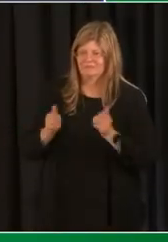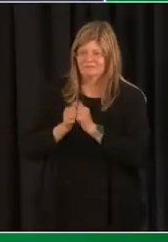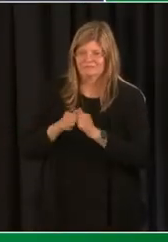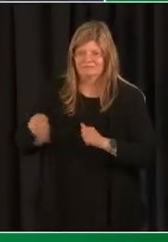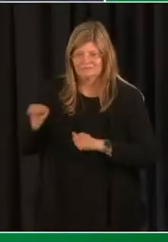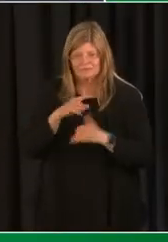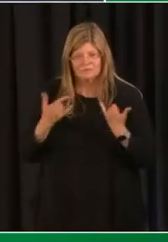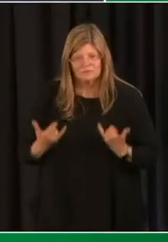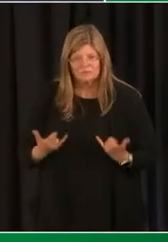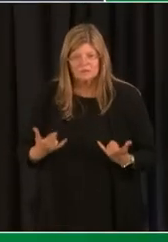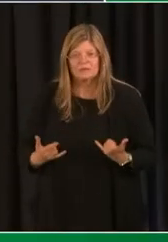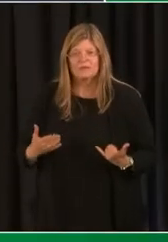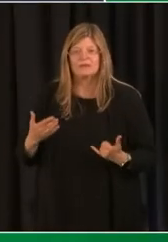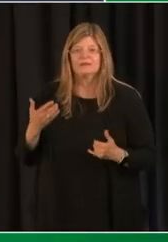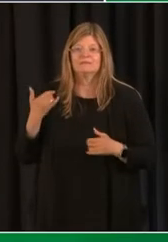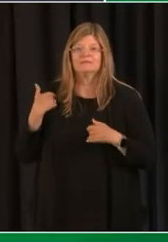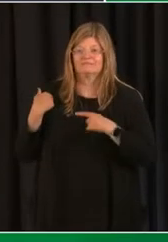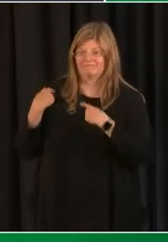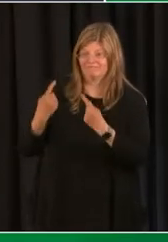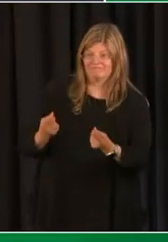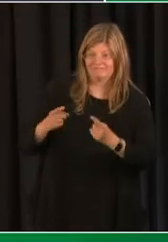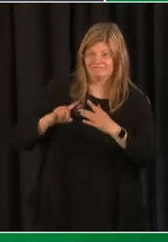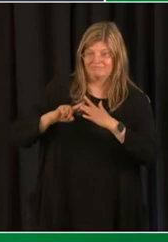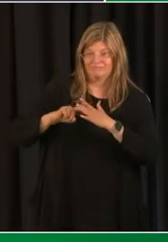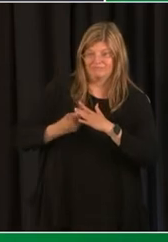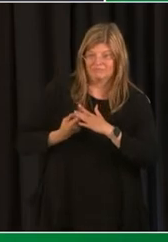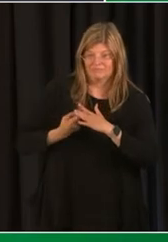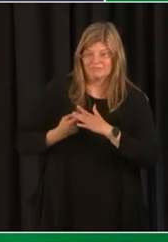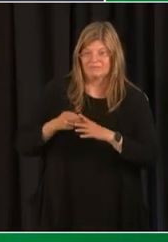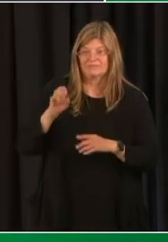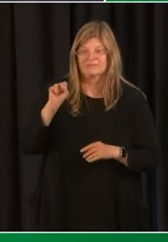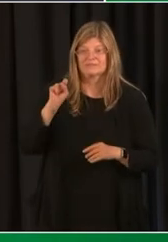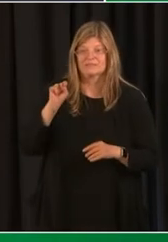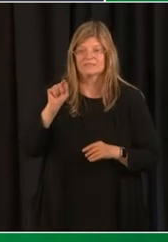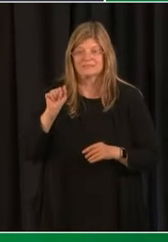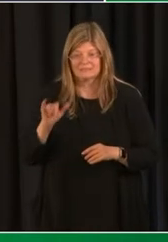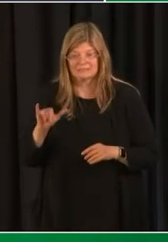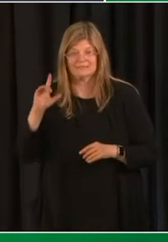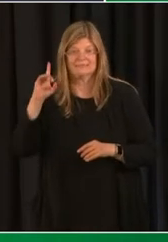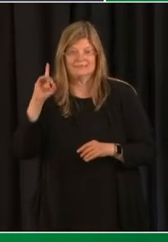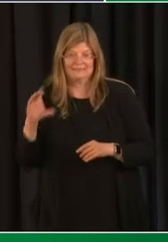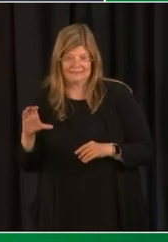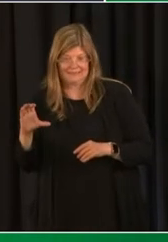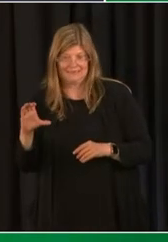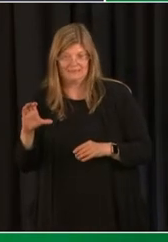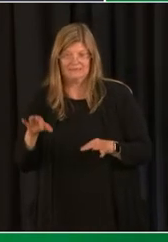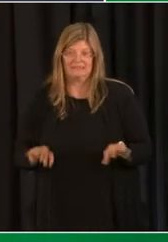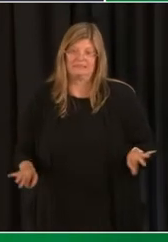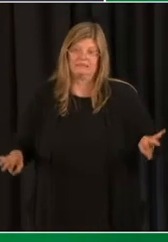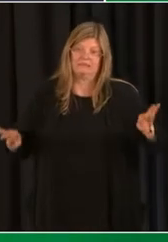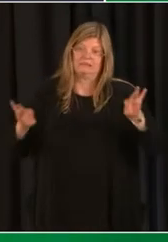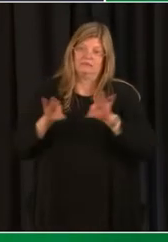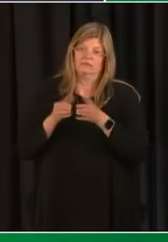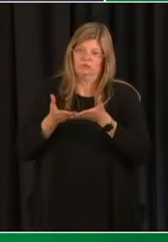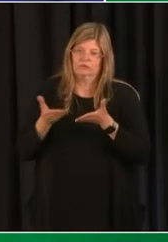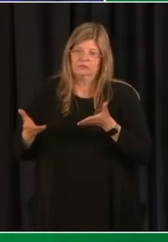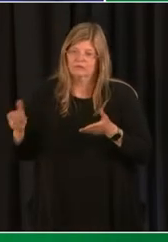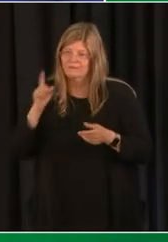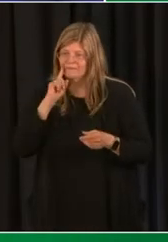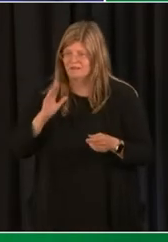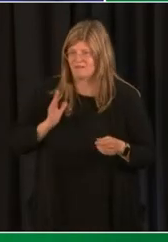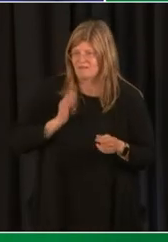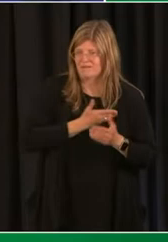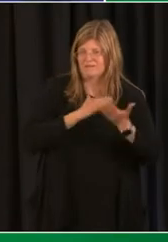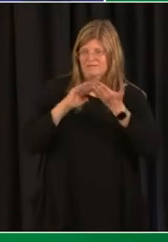the second day since we've launched Stay DC. As been noted, Stay DC is such an important resource for our community. We know